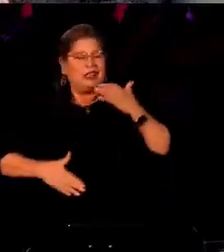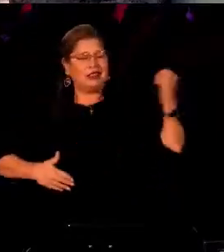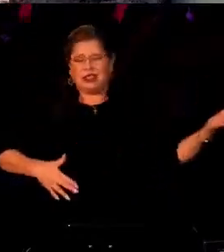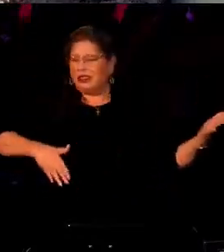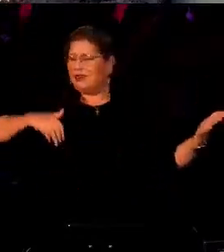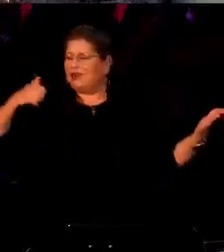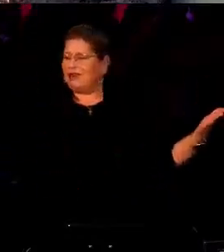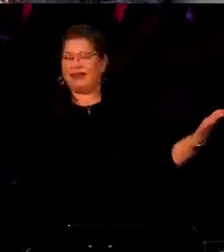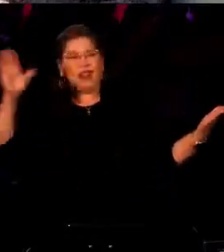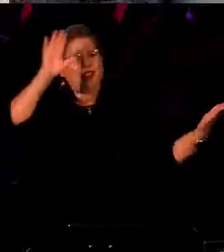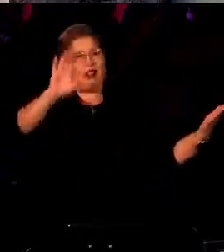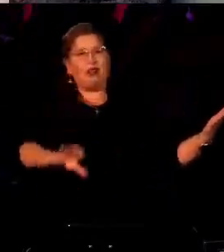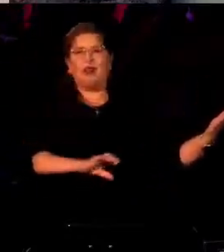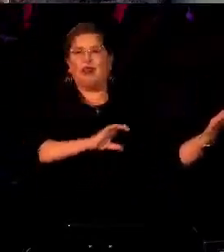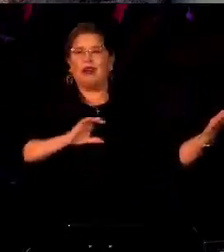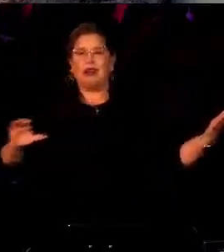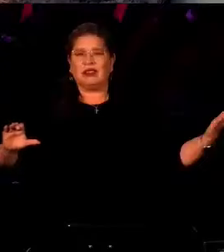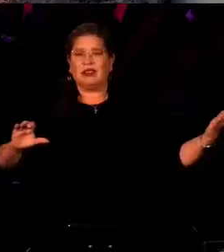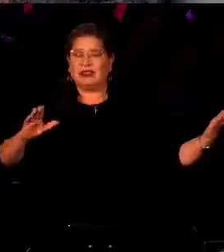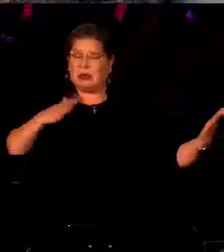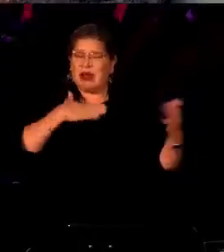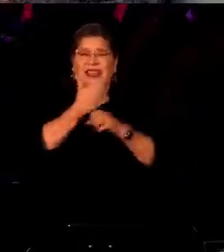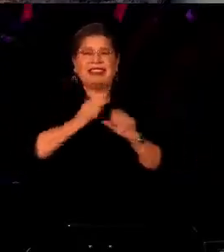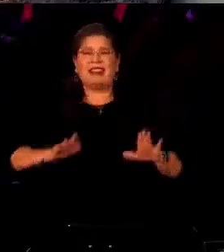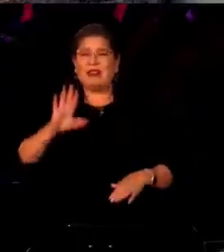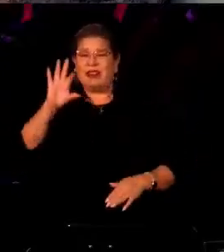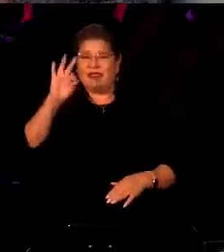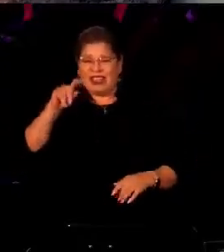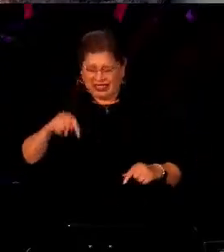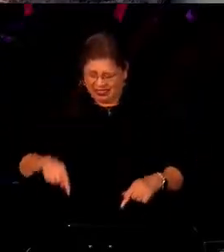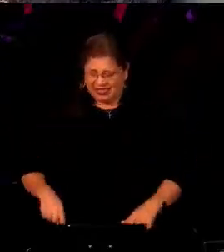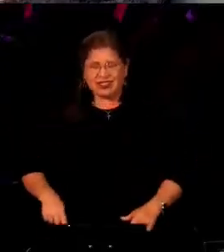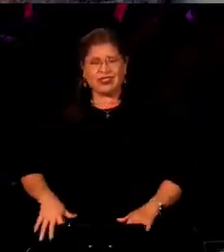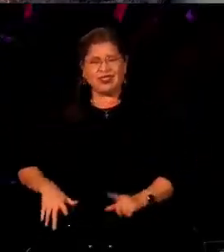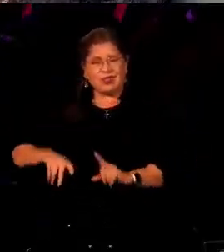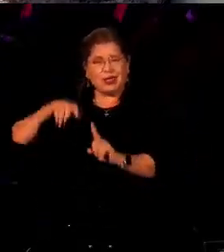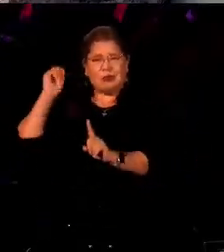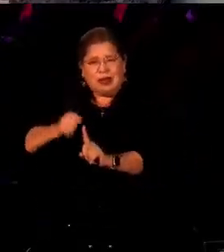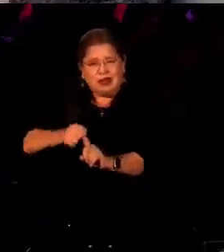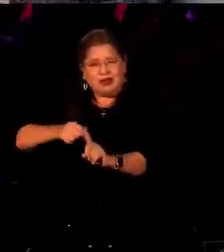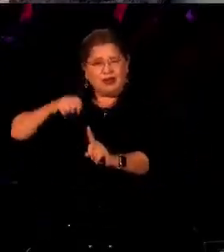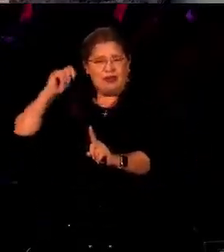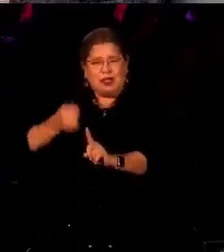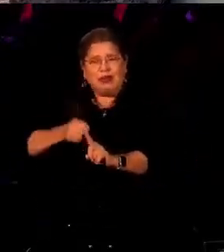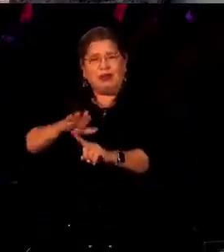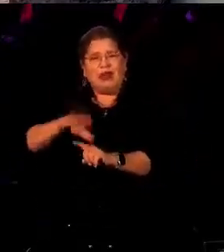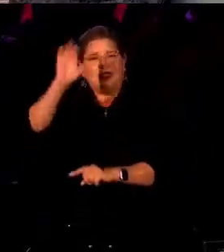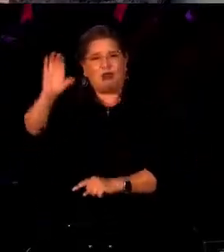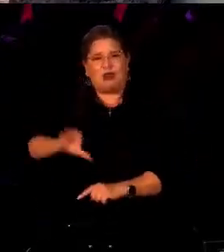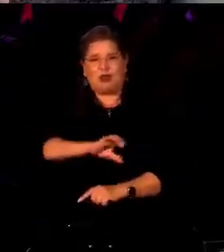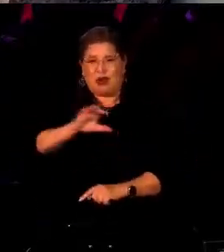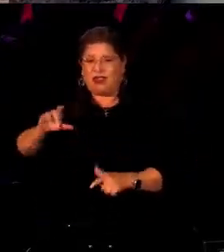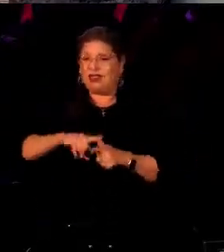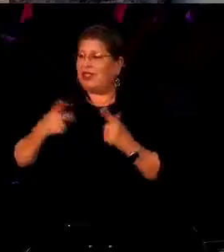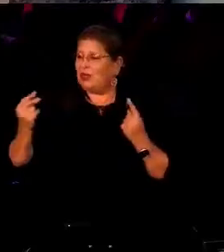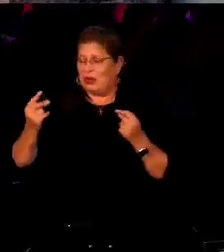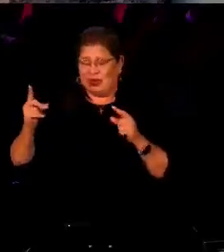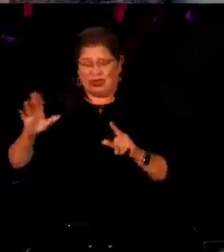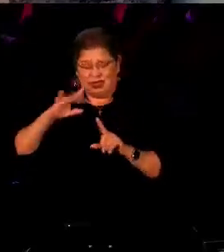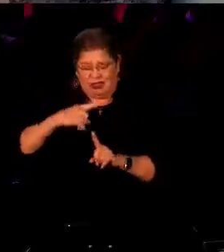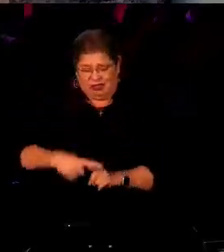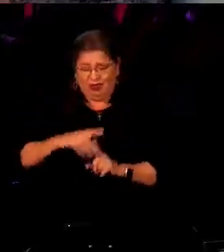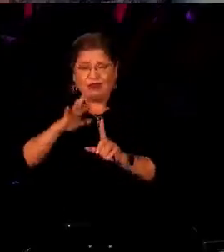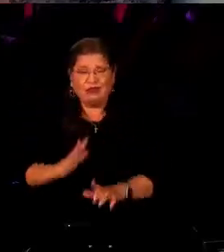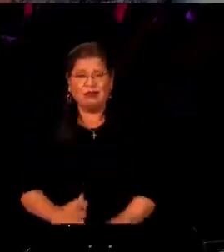cross. They nailed my Savior's feet to the cross. And then they raised him